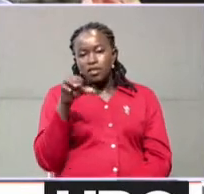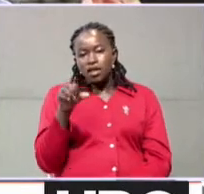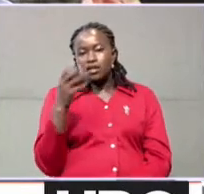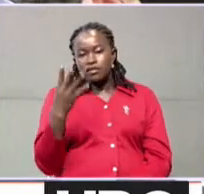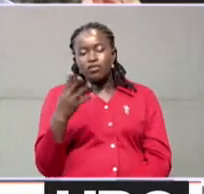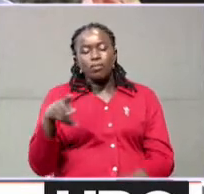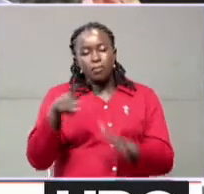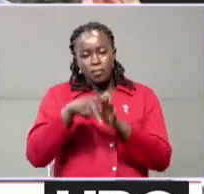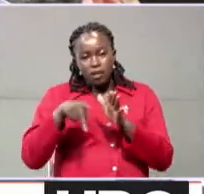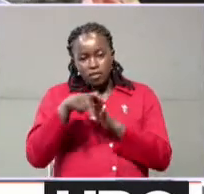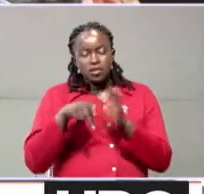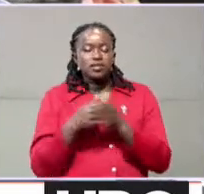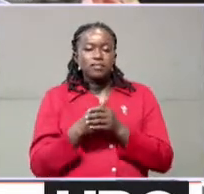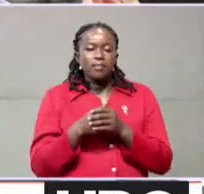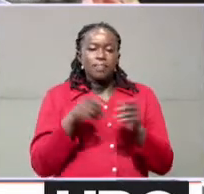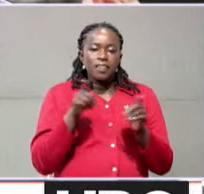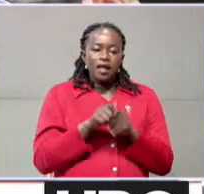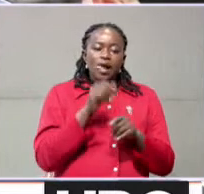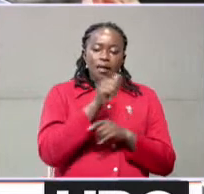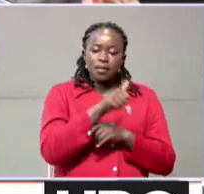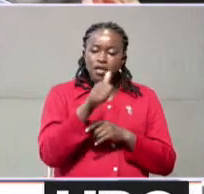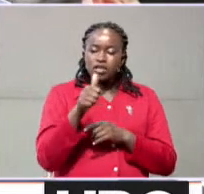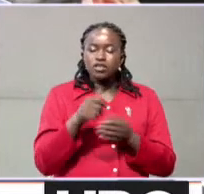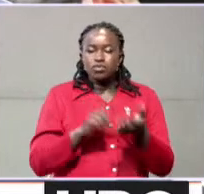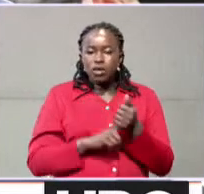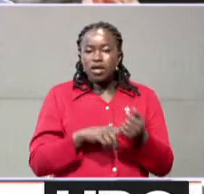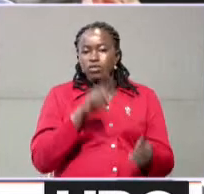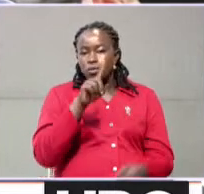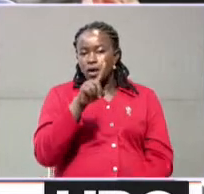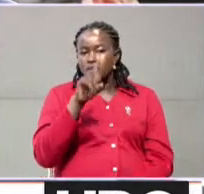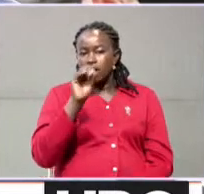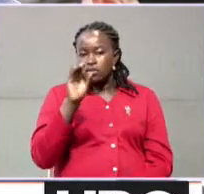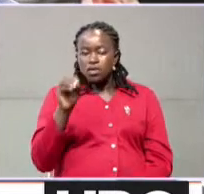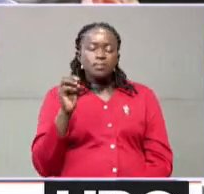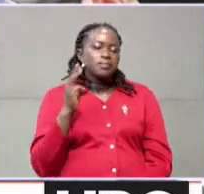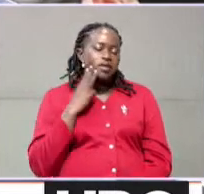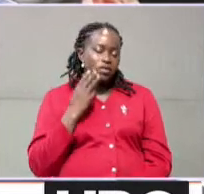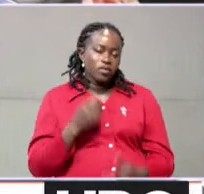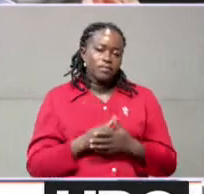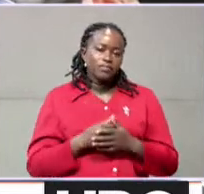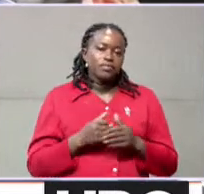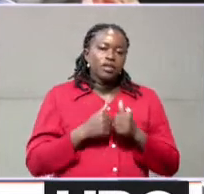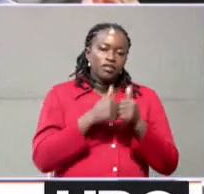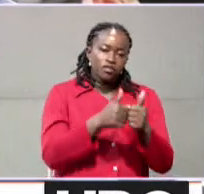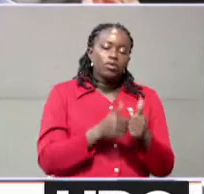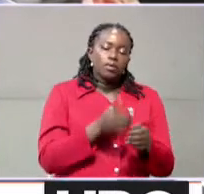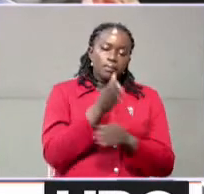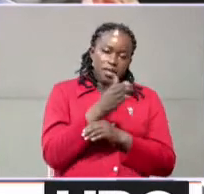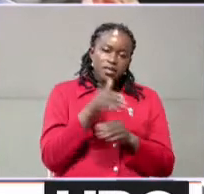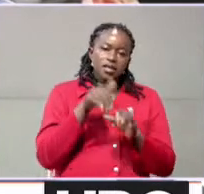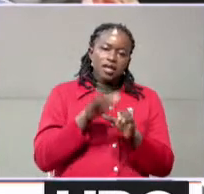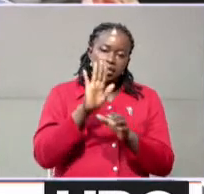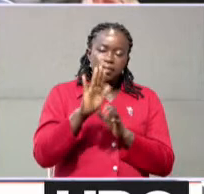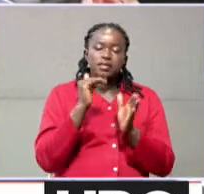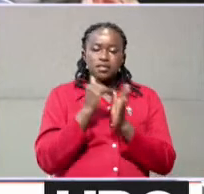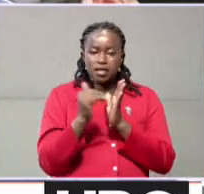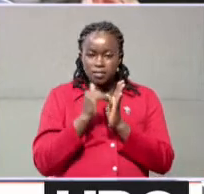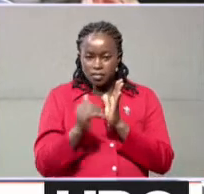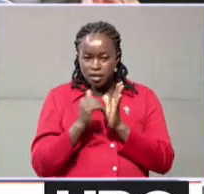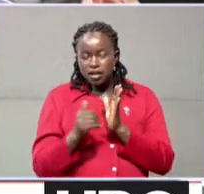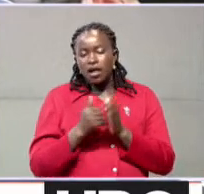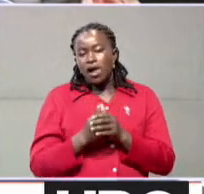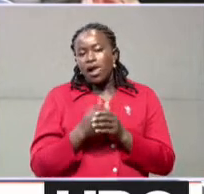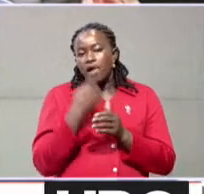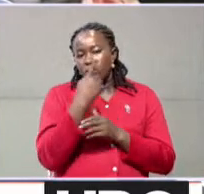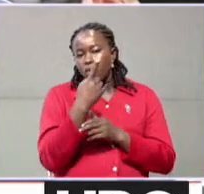percent and each to get 100 million according to the minister in his statement ceiling say